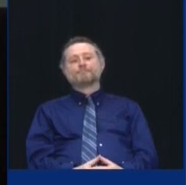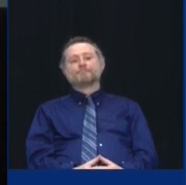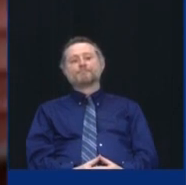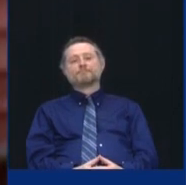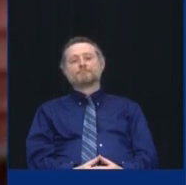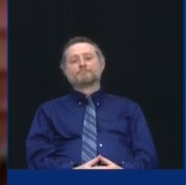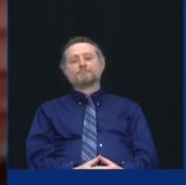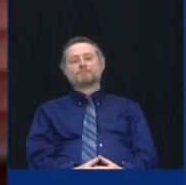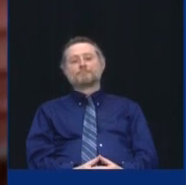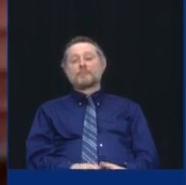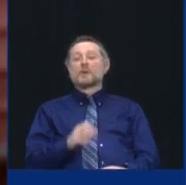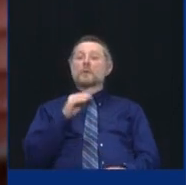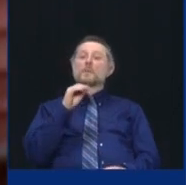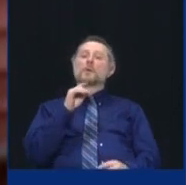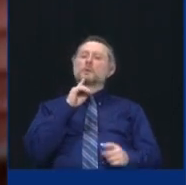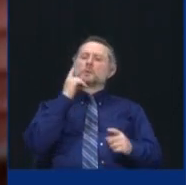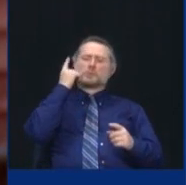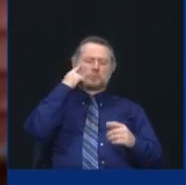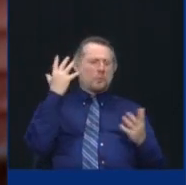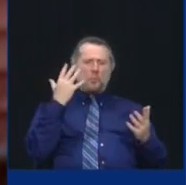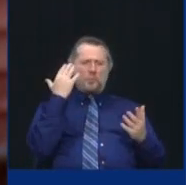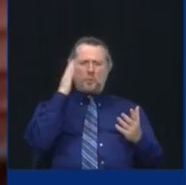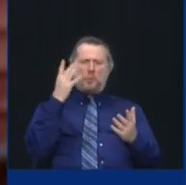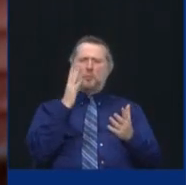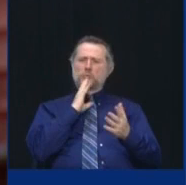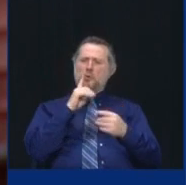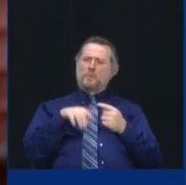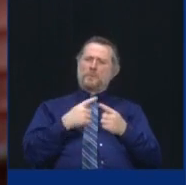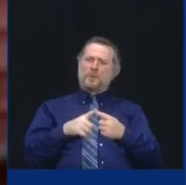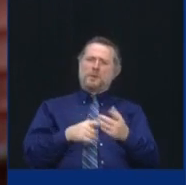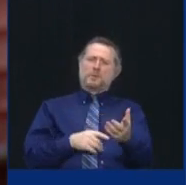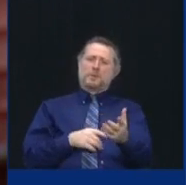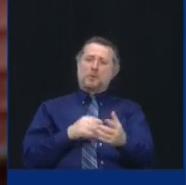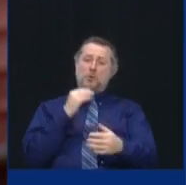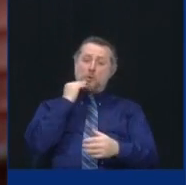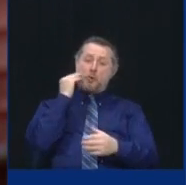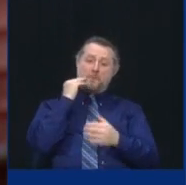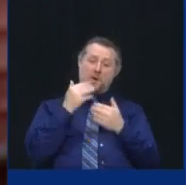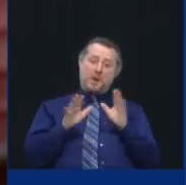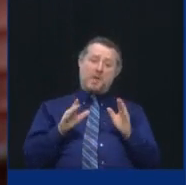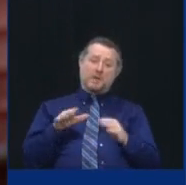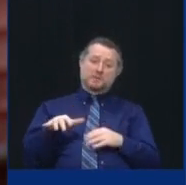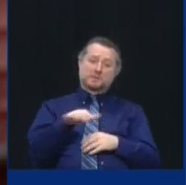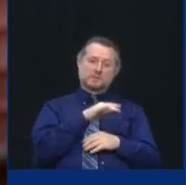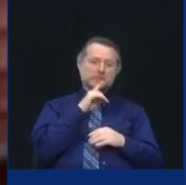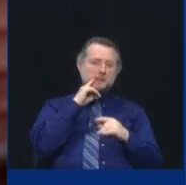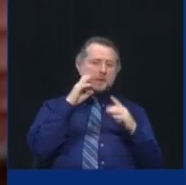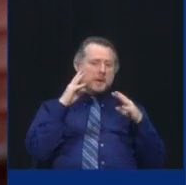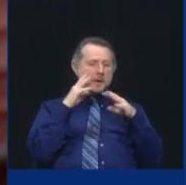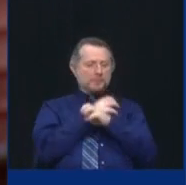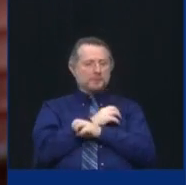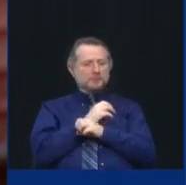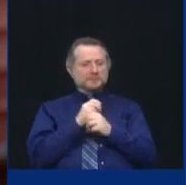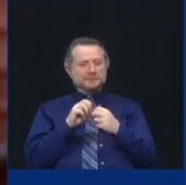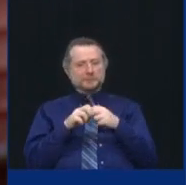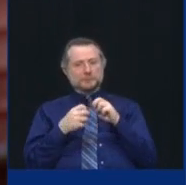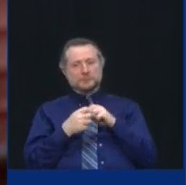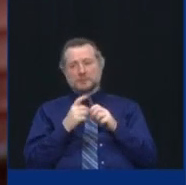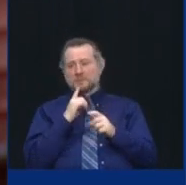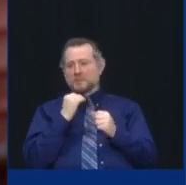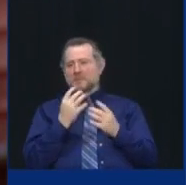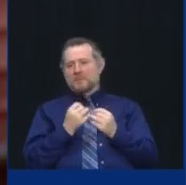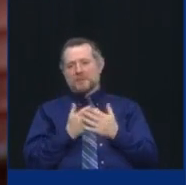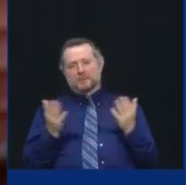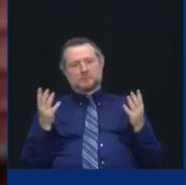I don't know what guidance he's referring to. You know, homelessness is complicated, but like anything in life, as complicated as